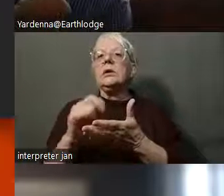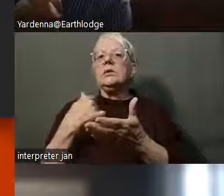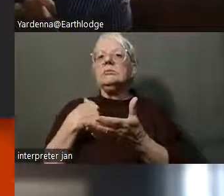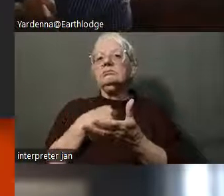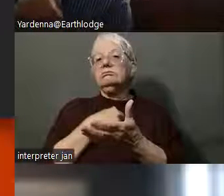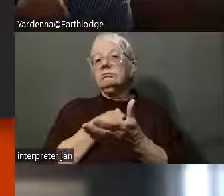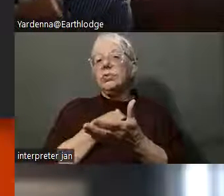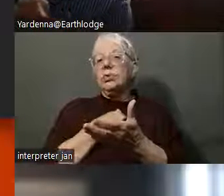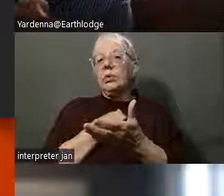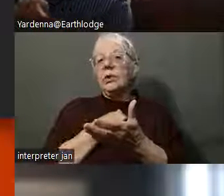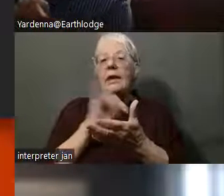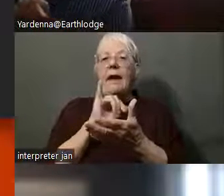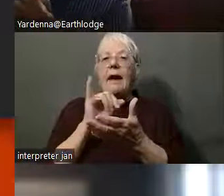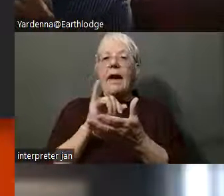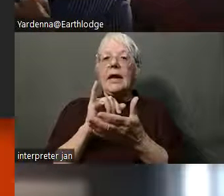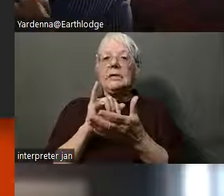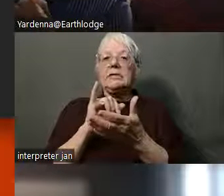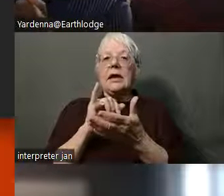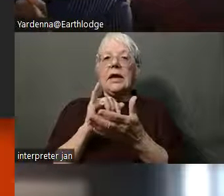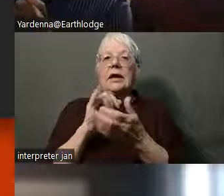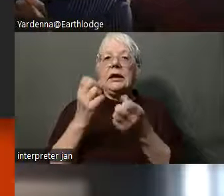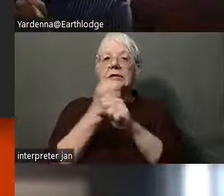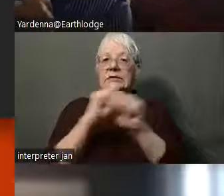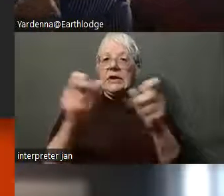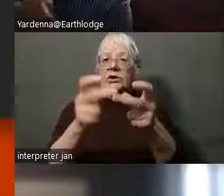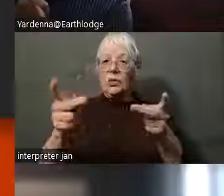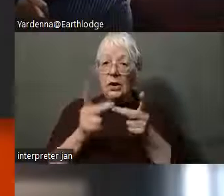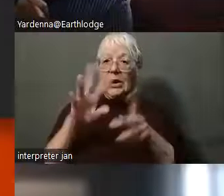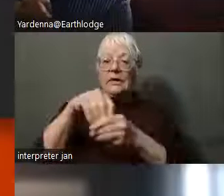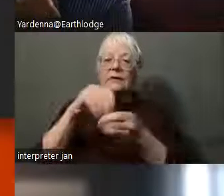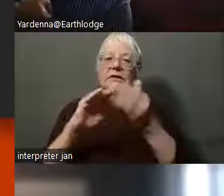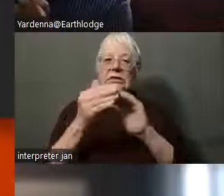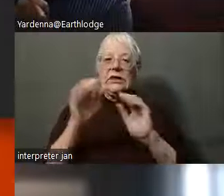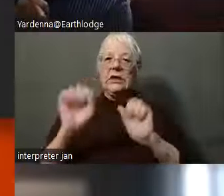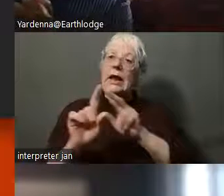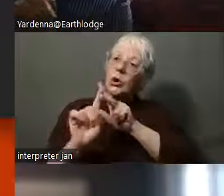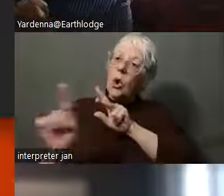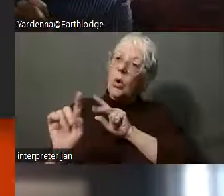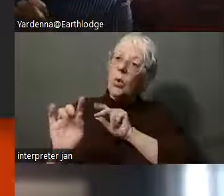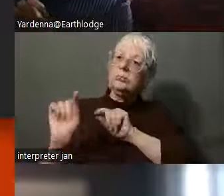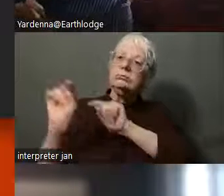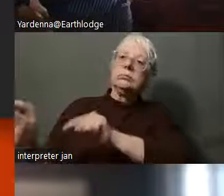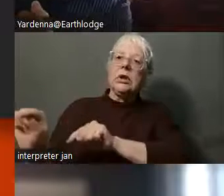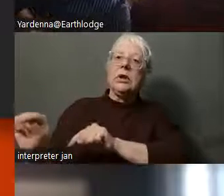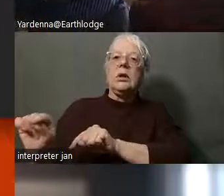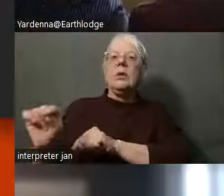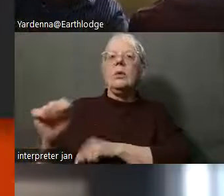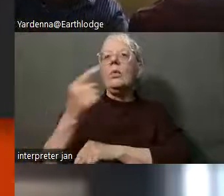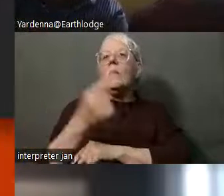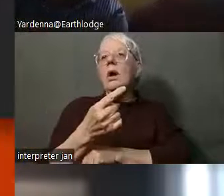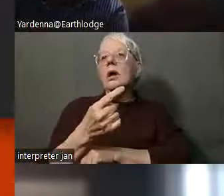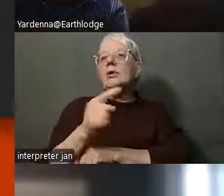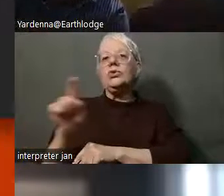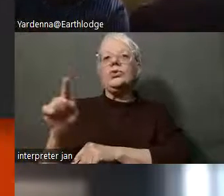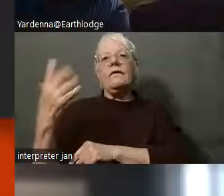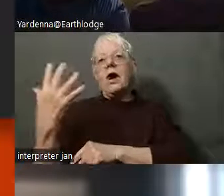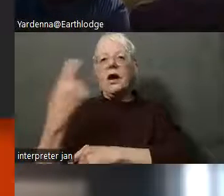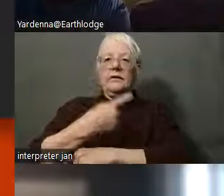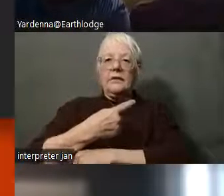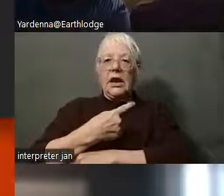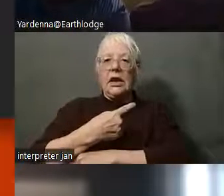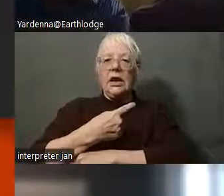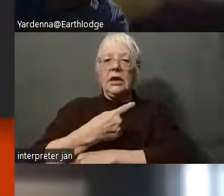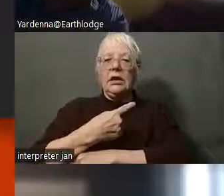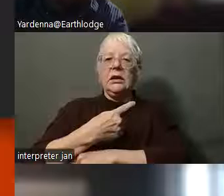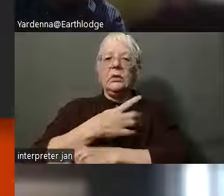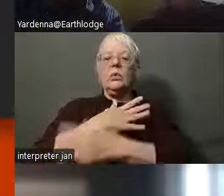as a sanctuary in the city for people to be able to get away for a true 1 to 5 day respite. Thank